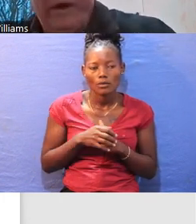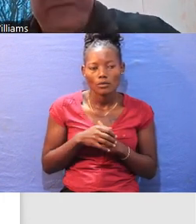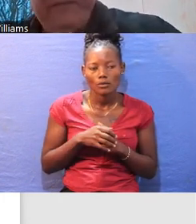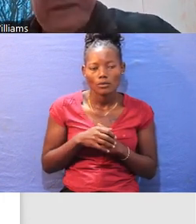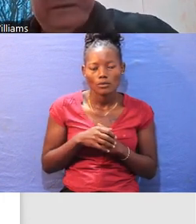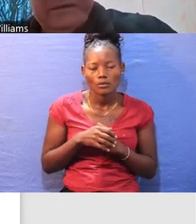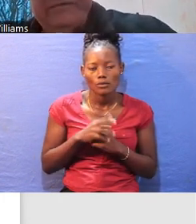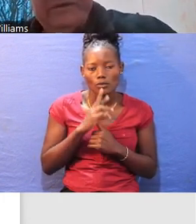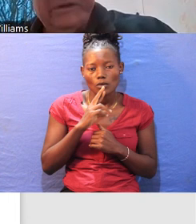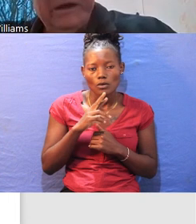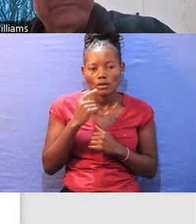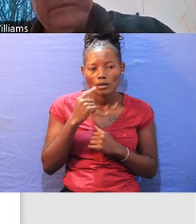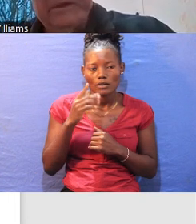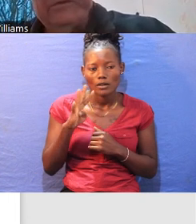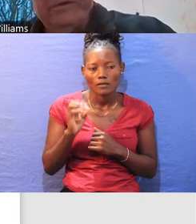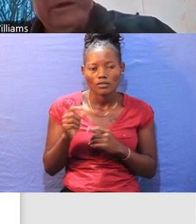140 to 150 even.